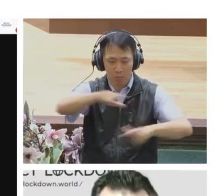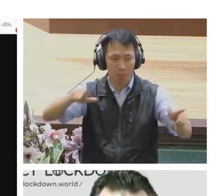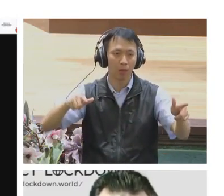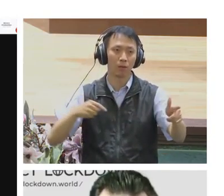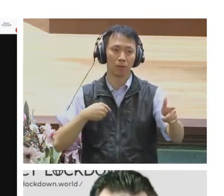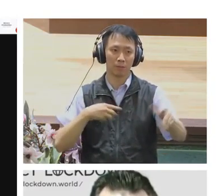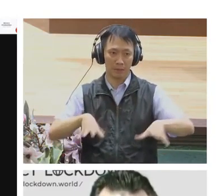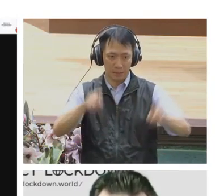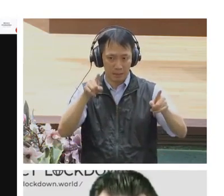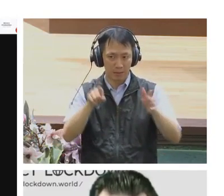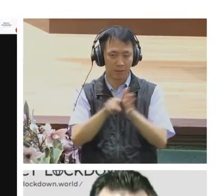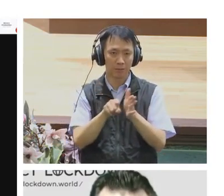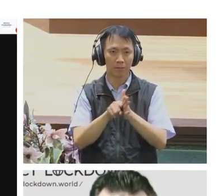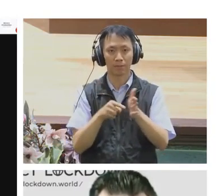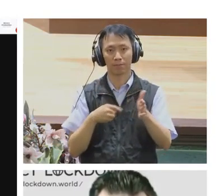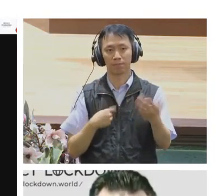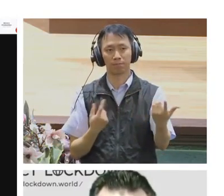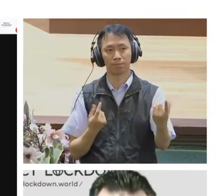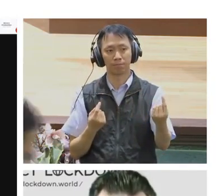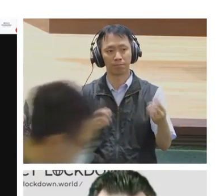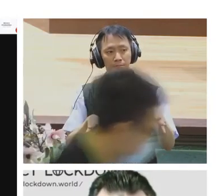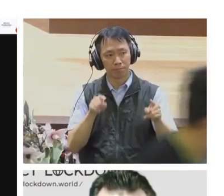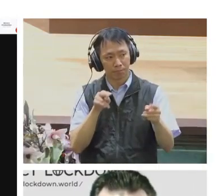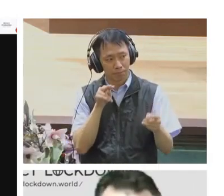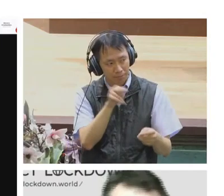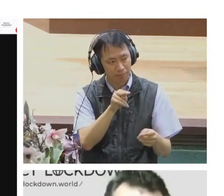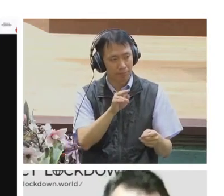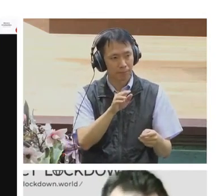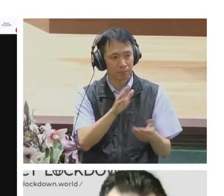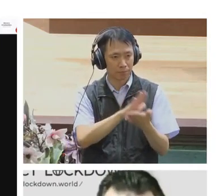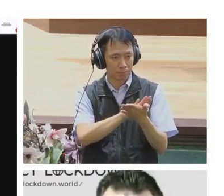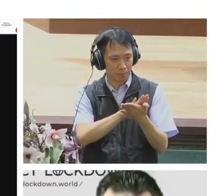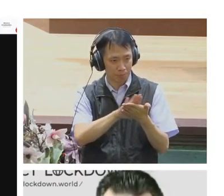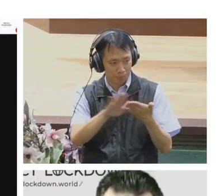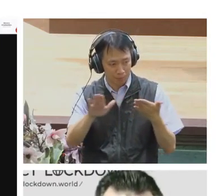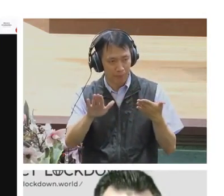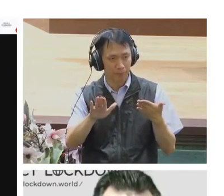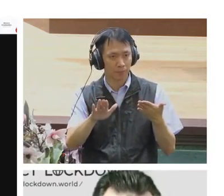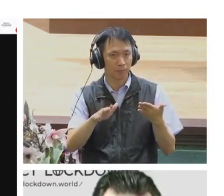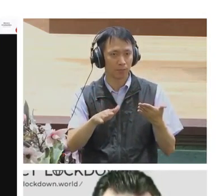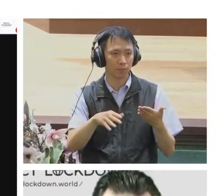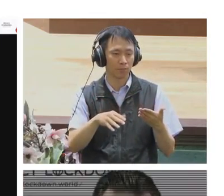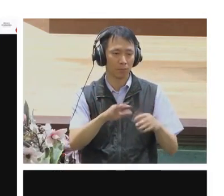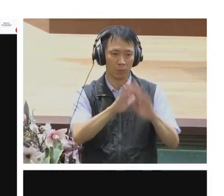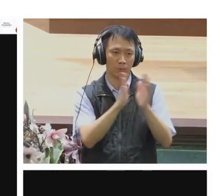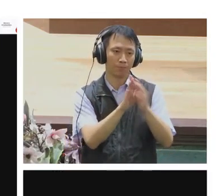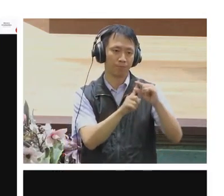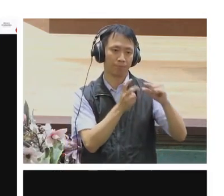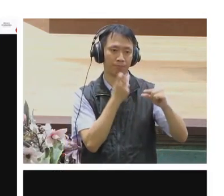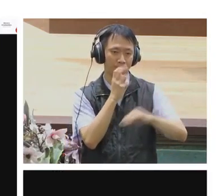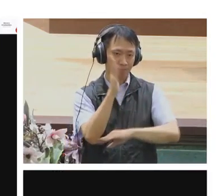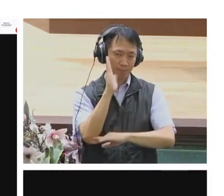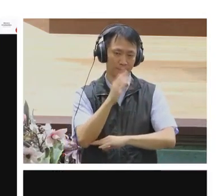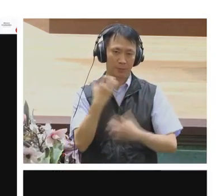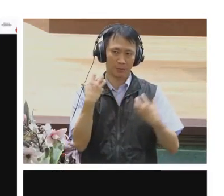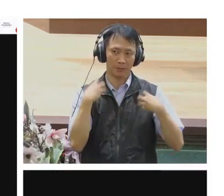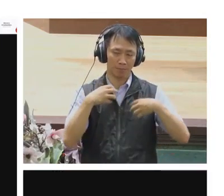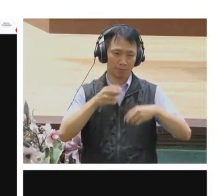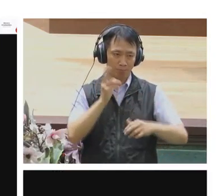might describe as very clean measures. It was often at a federal level. So it was very kind of